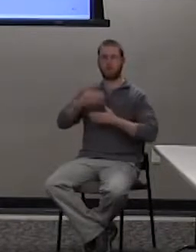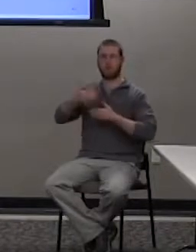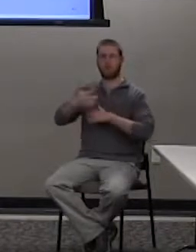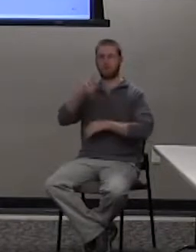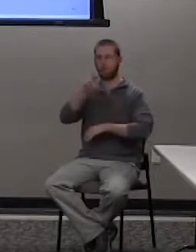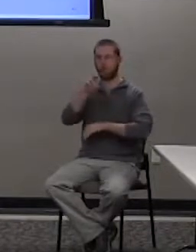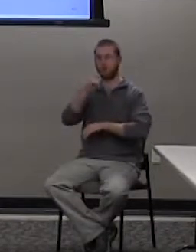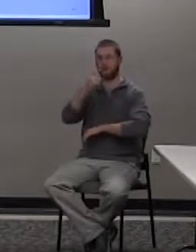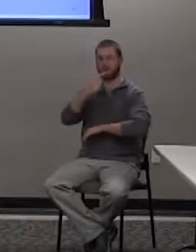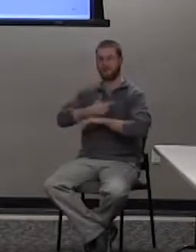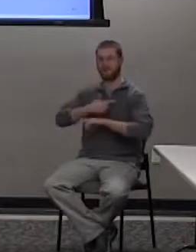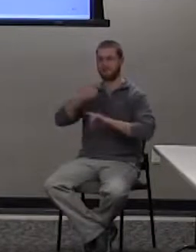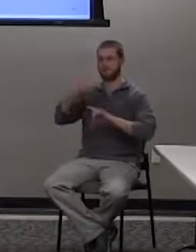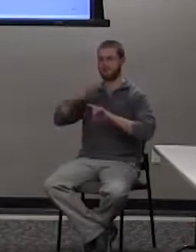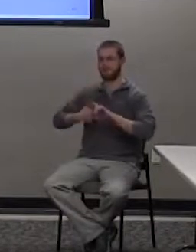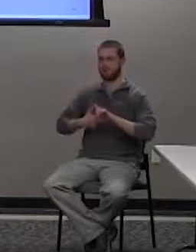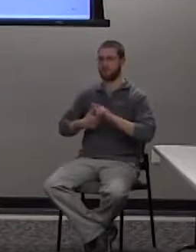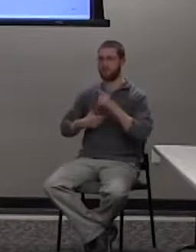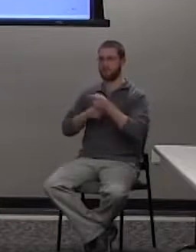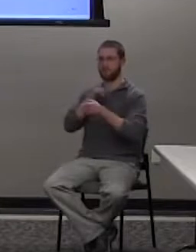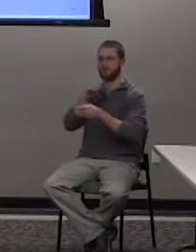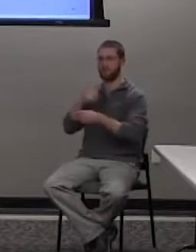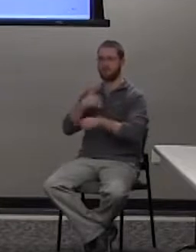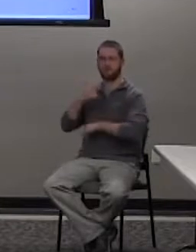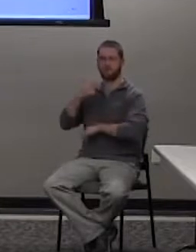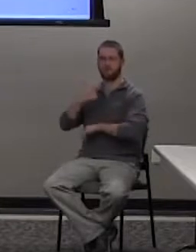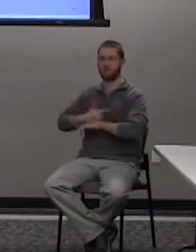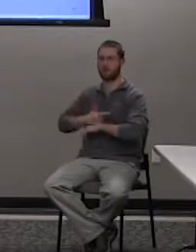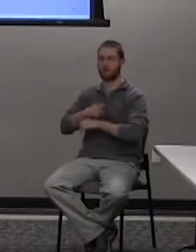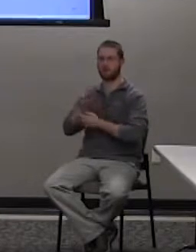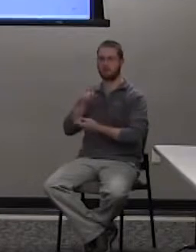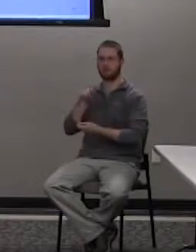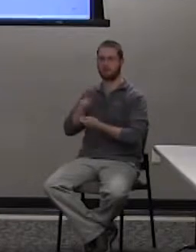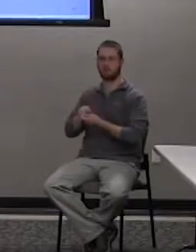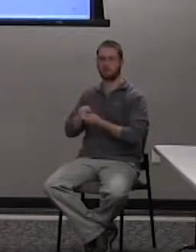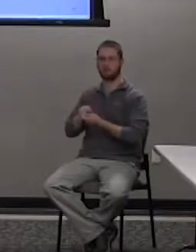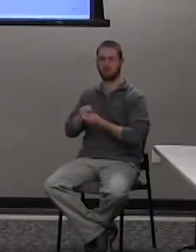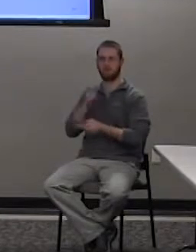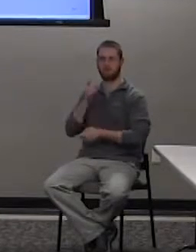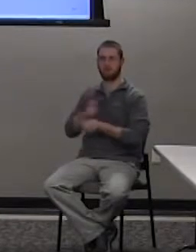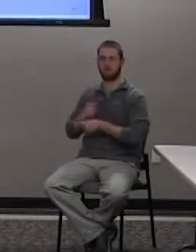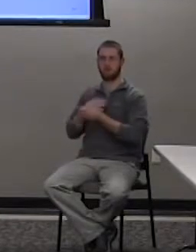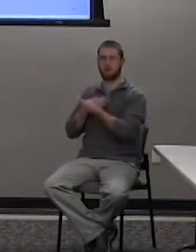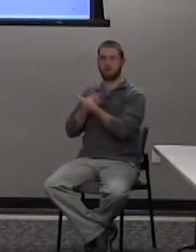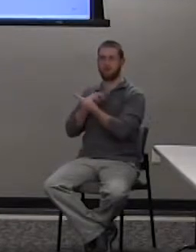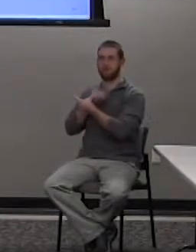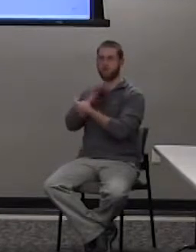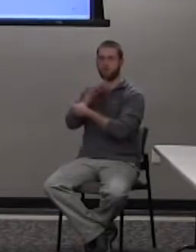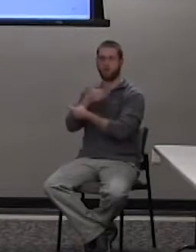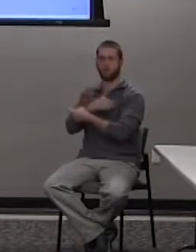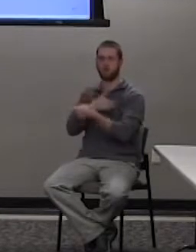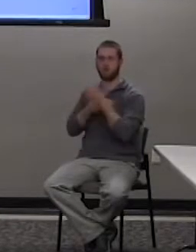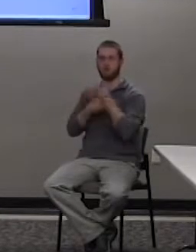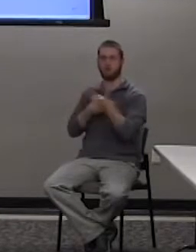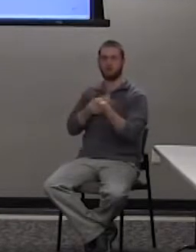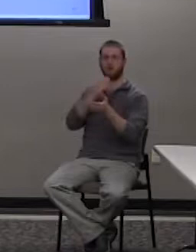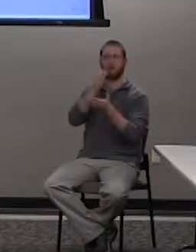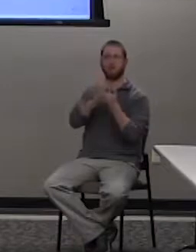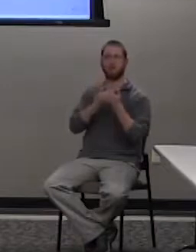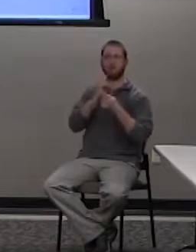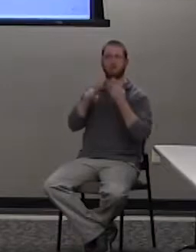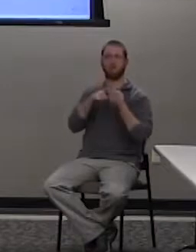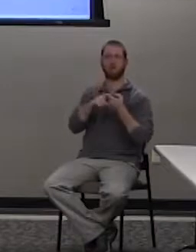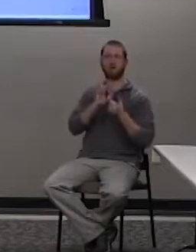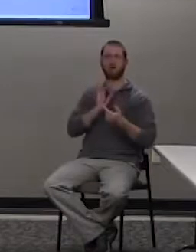sooner. And you don't have a date. I don't have a date yet. Okay. I would hope well, that would be, because part of what you're talking about has to do with